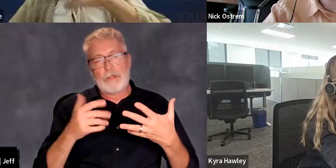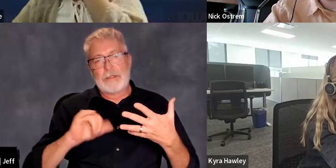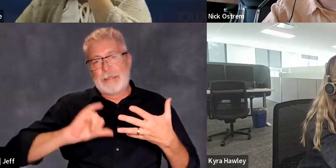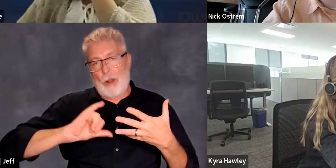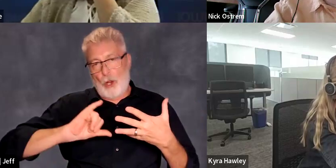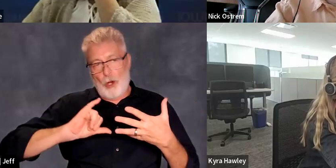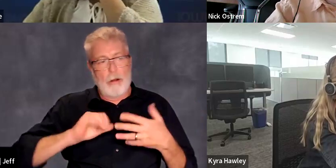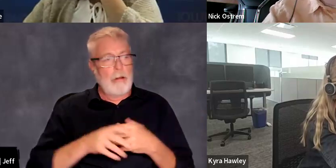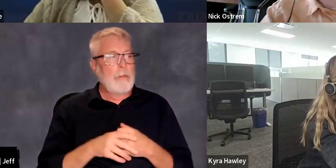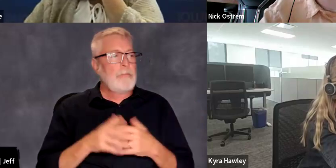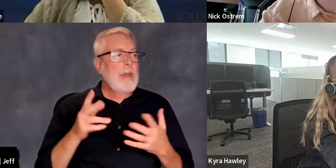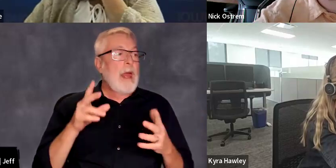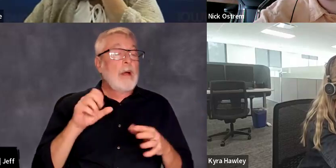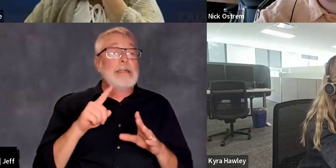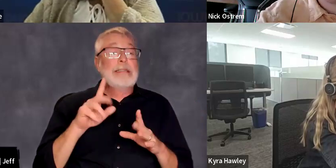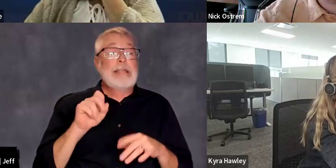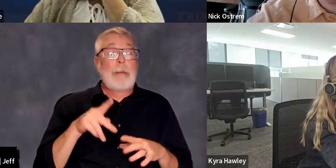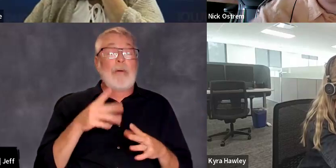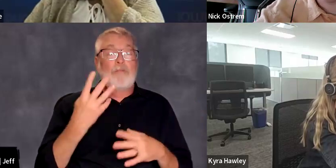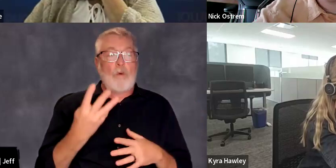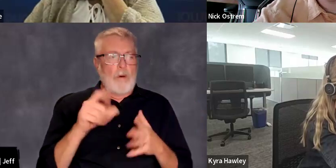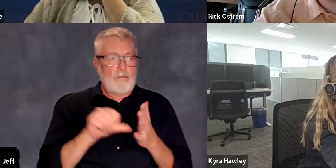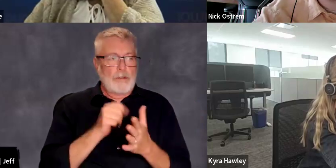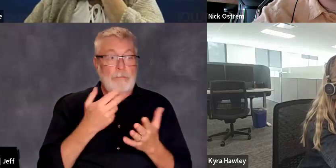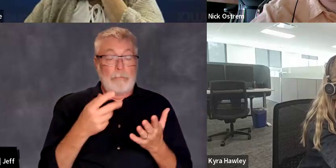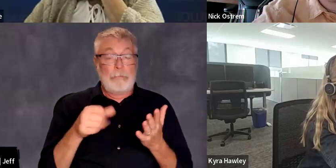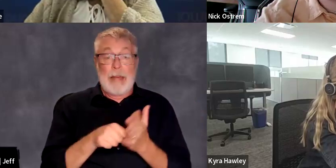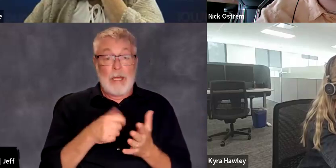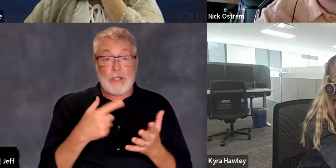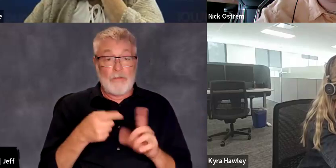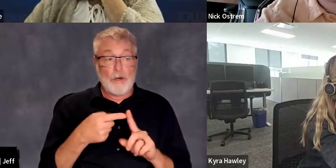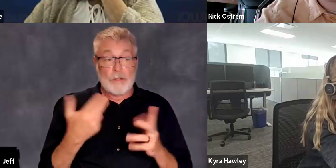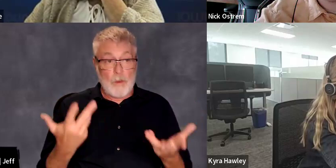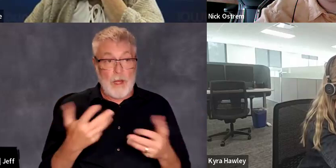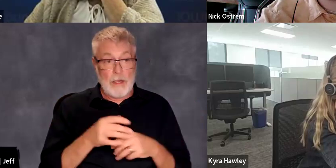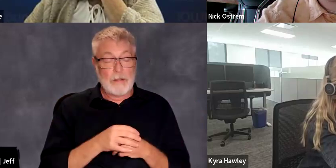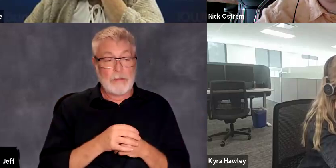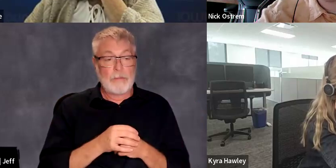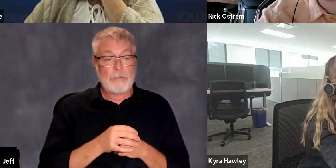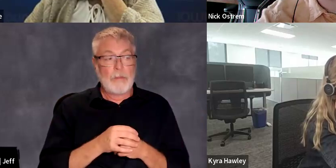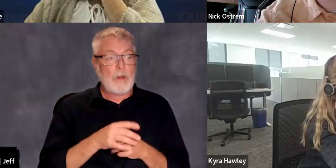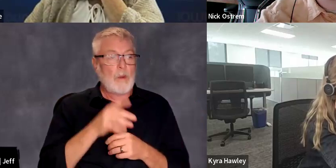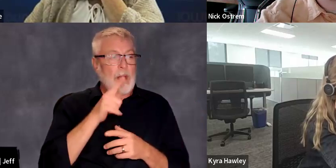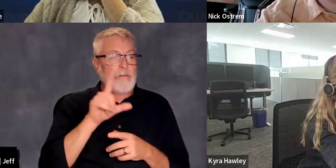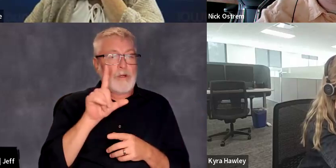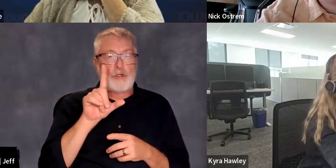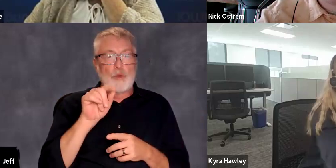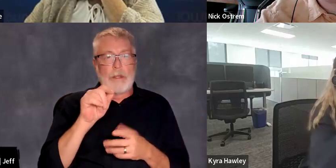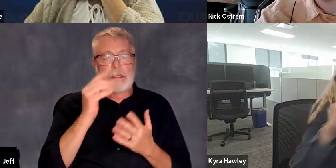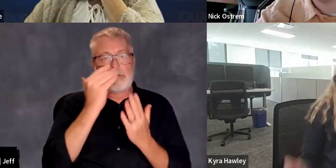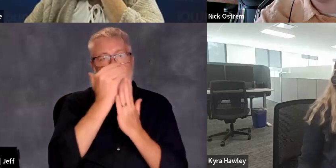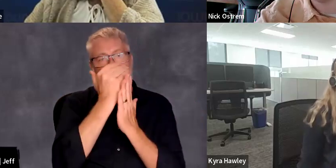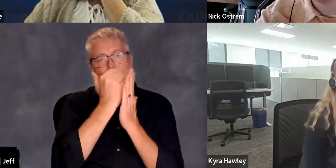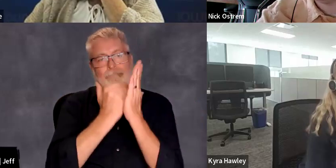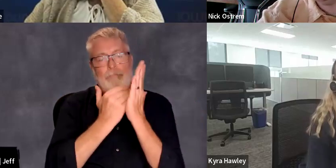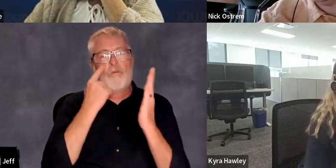Once you get into step 4, the first page for you is just going to have 20 spaces for